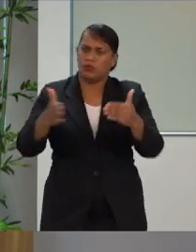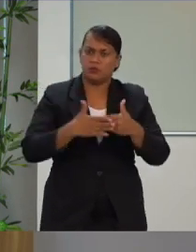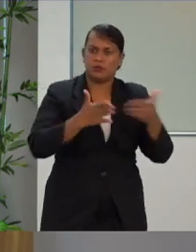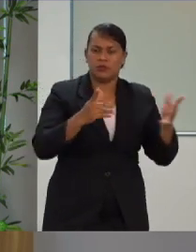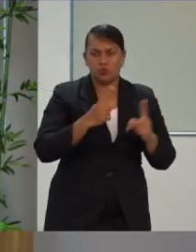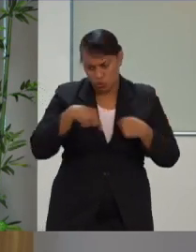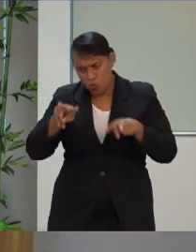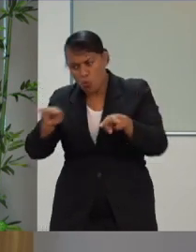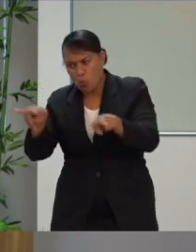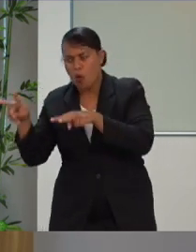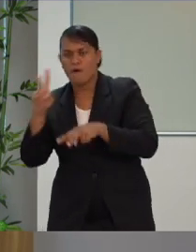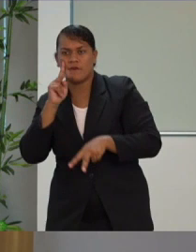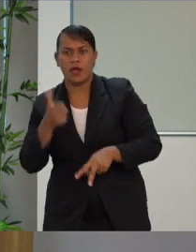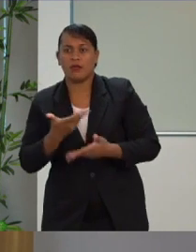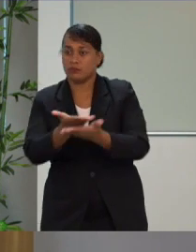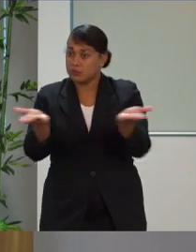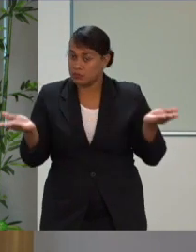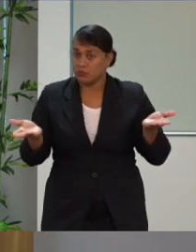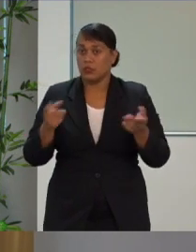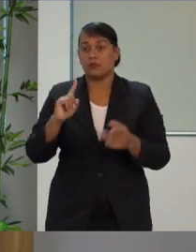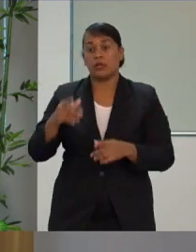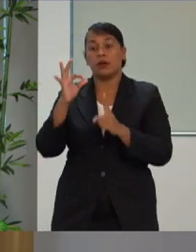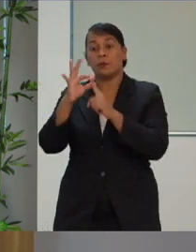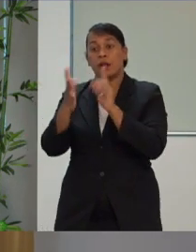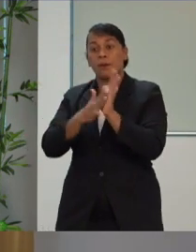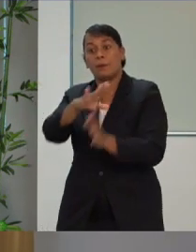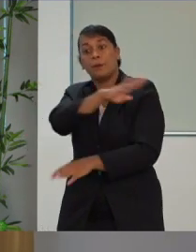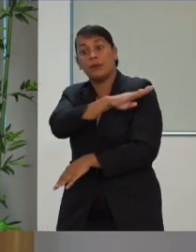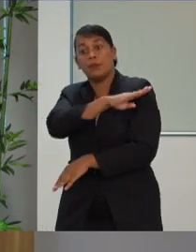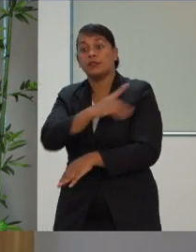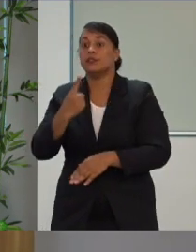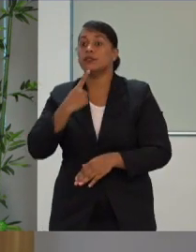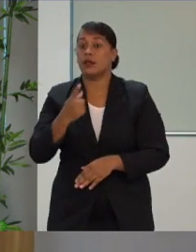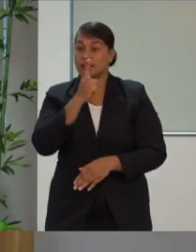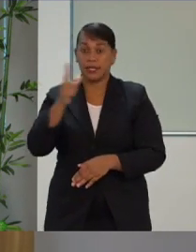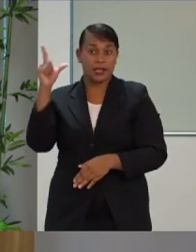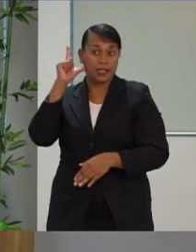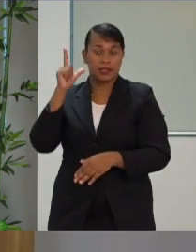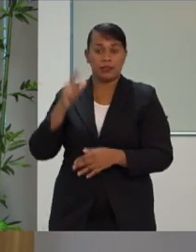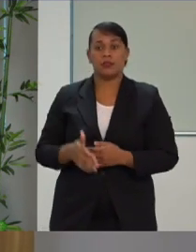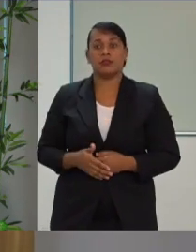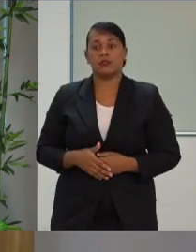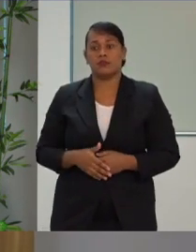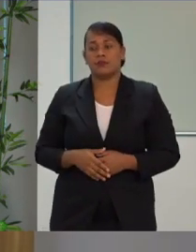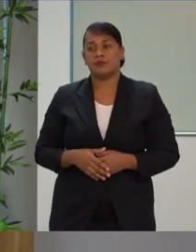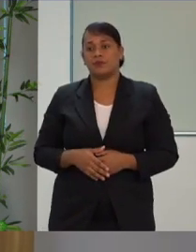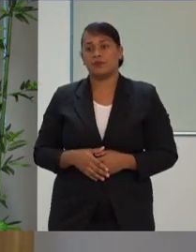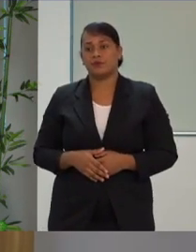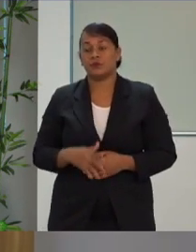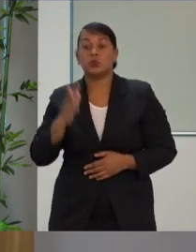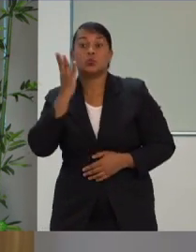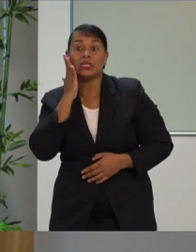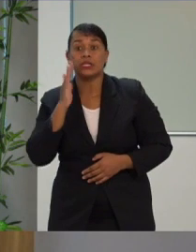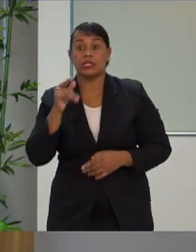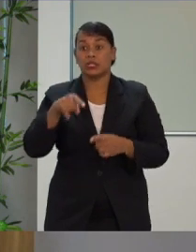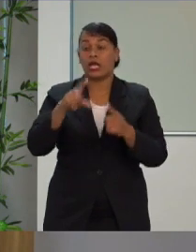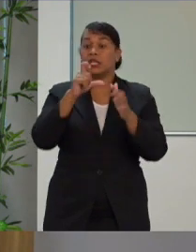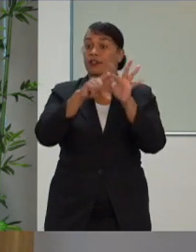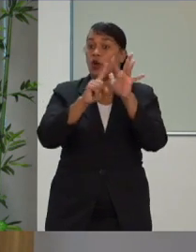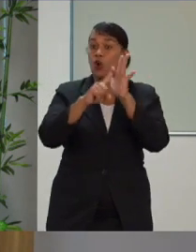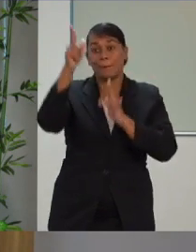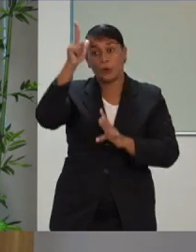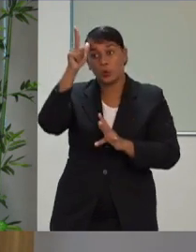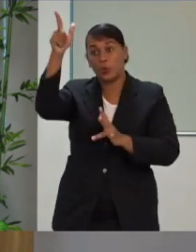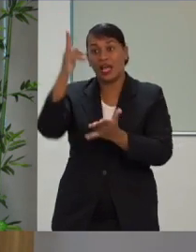of FNPF, as again highlighted yesterday, when we had the CEO of FNPF and Mr.